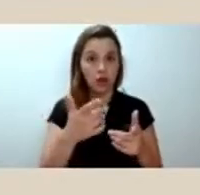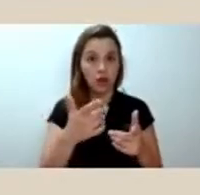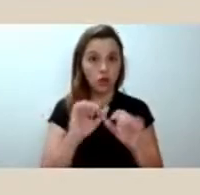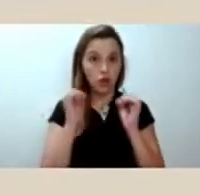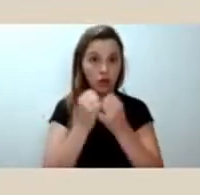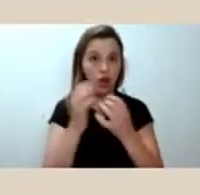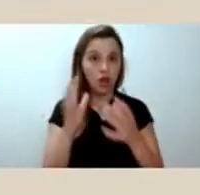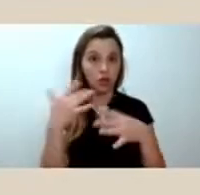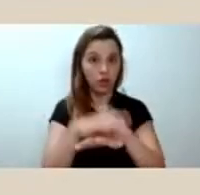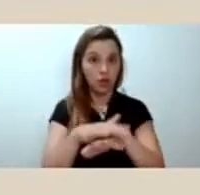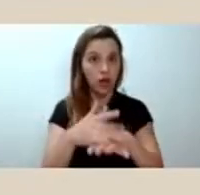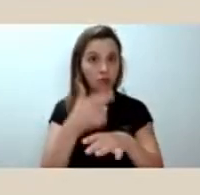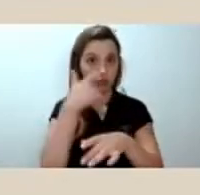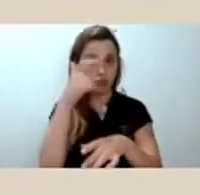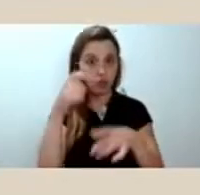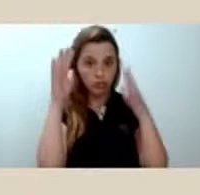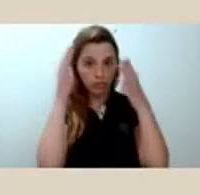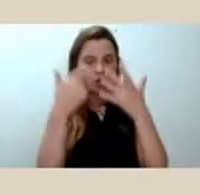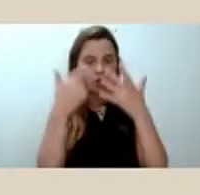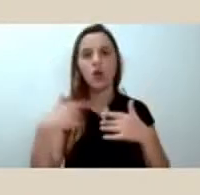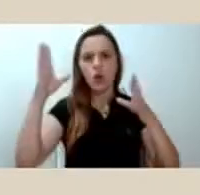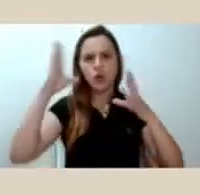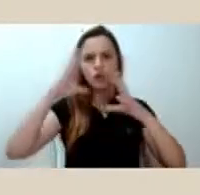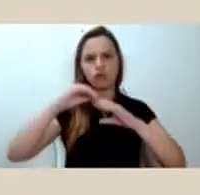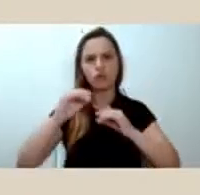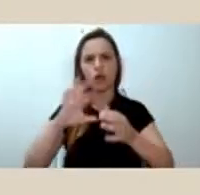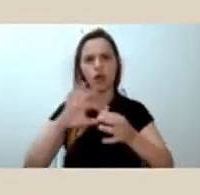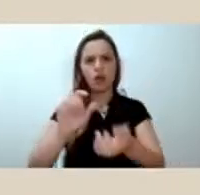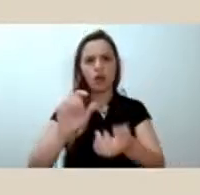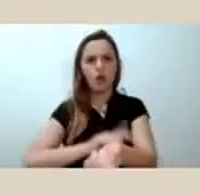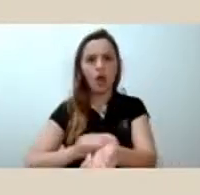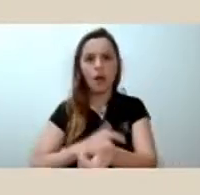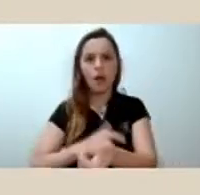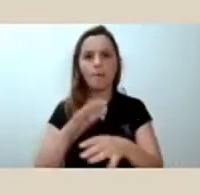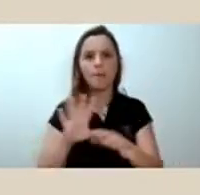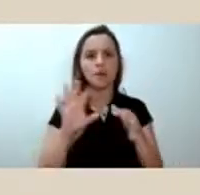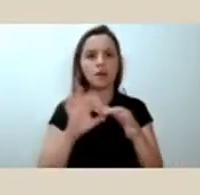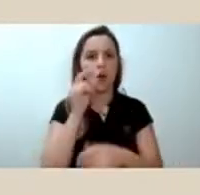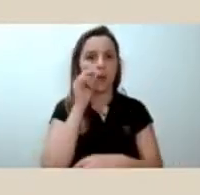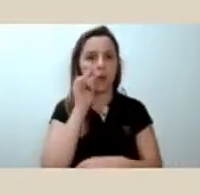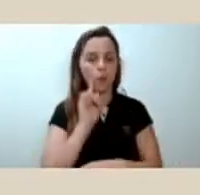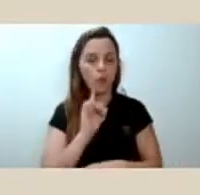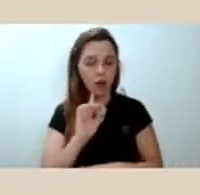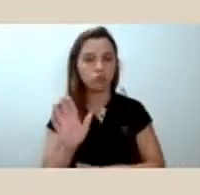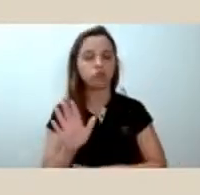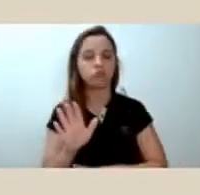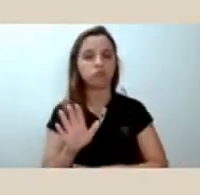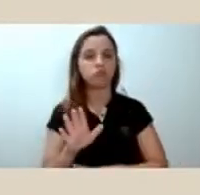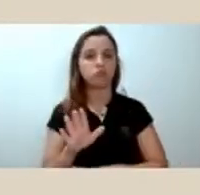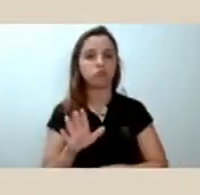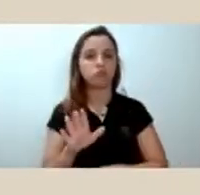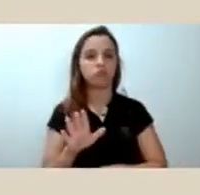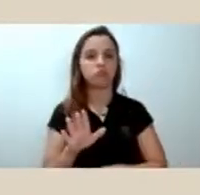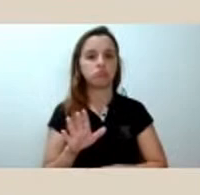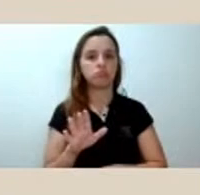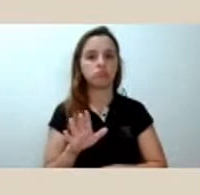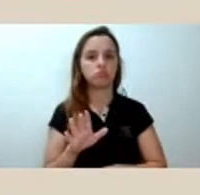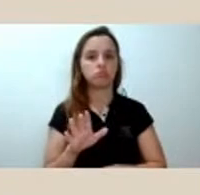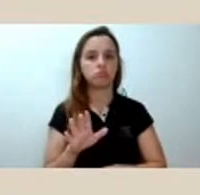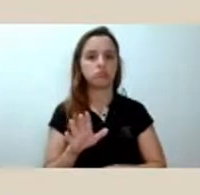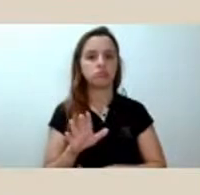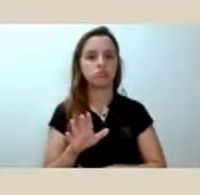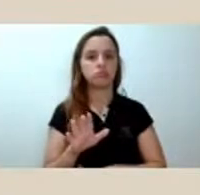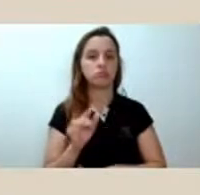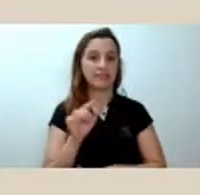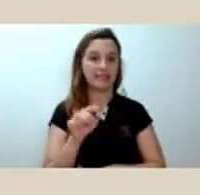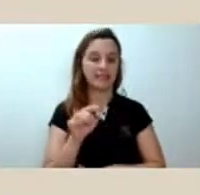about race, but certainly for gender, there are, and this is a